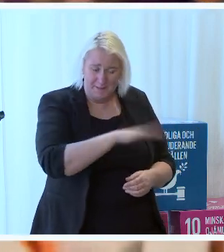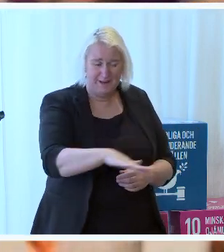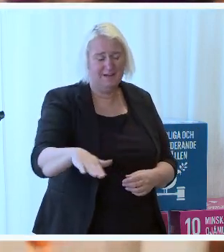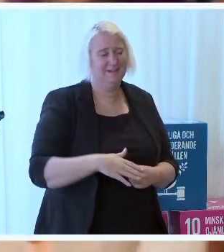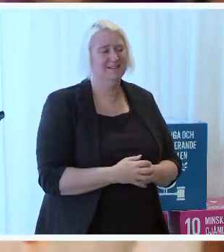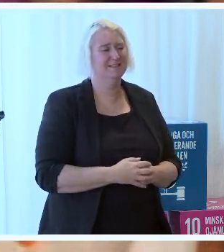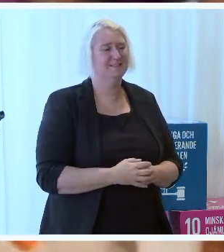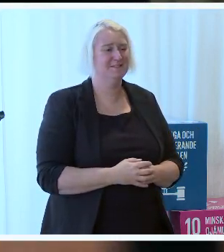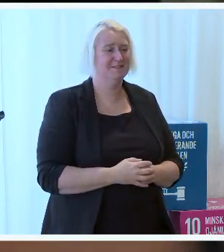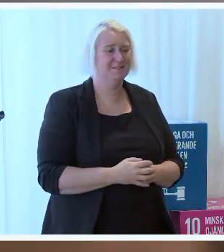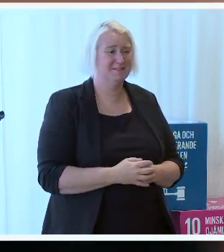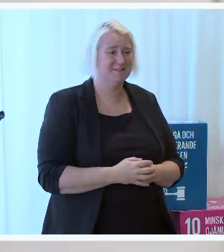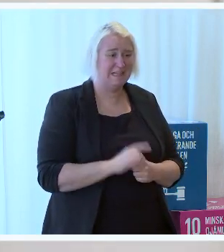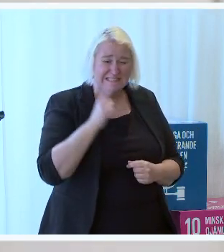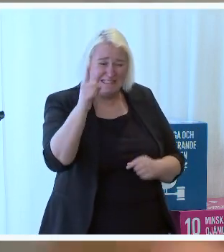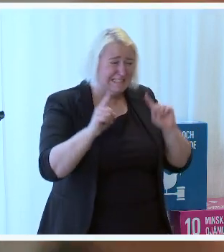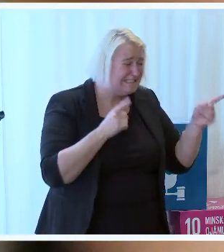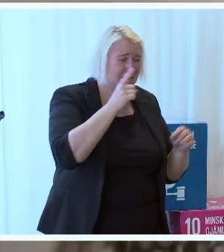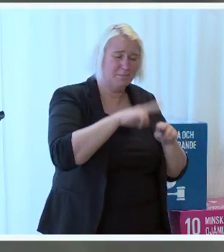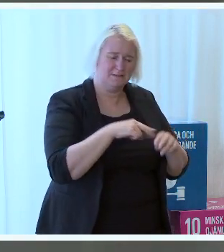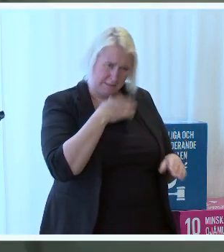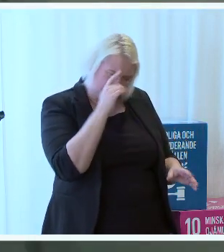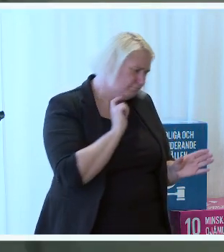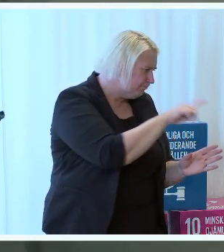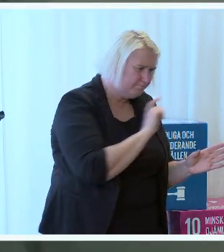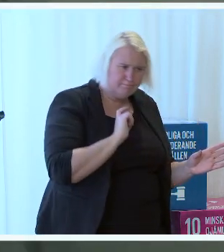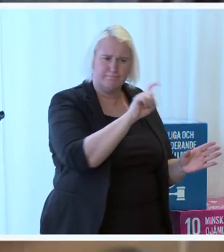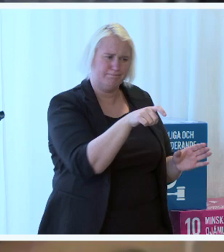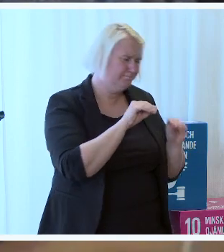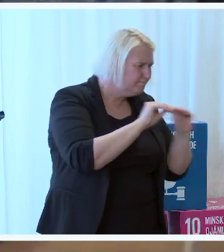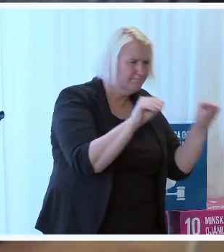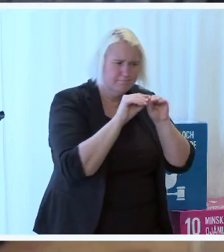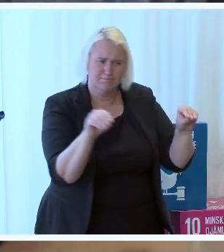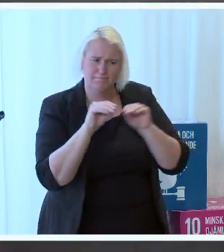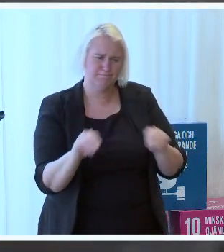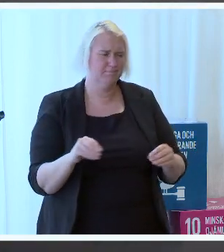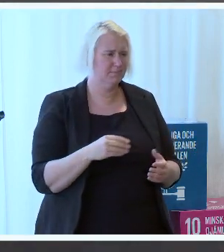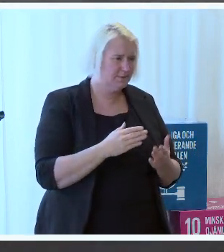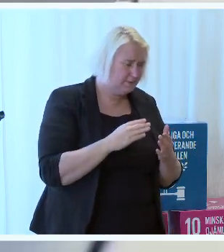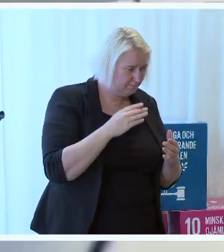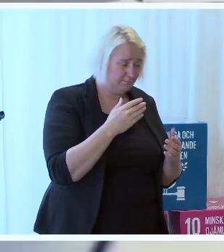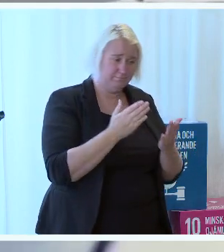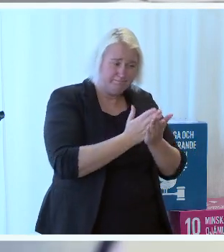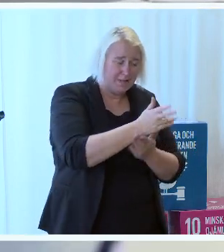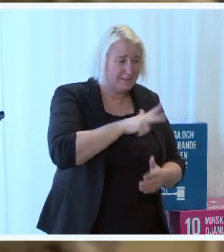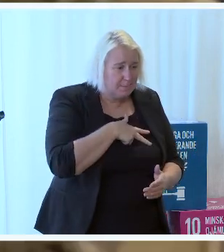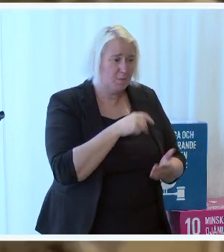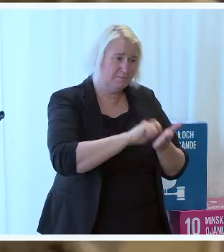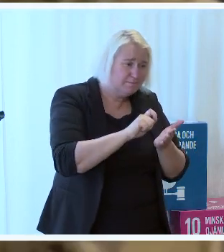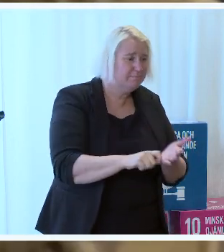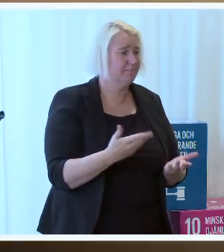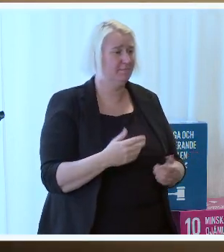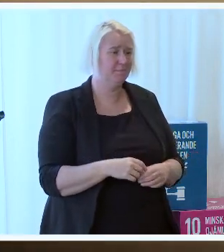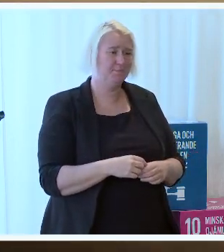remotest areas. We're helping them through exams and training. Together, we're helping them build a real chance of a